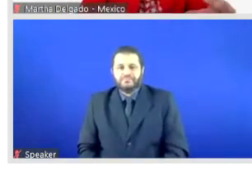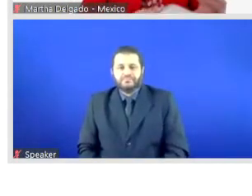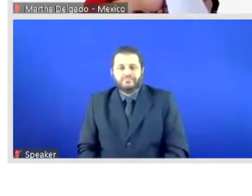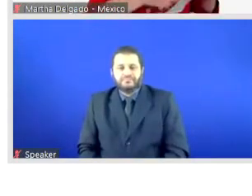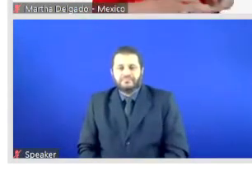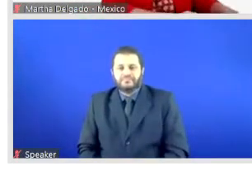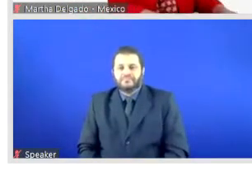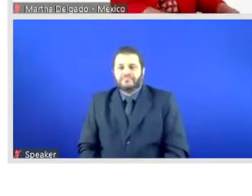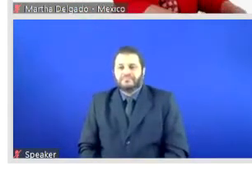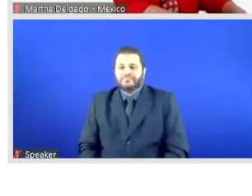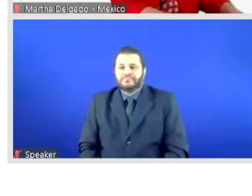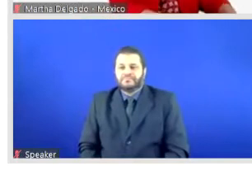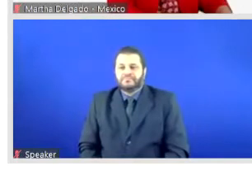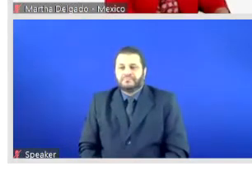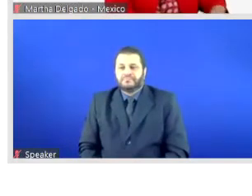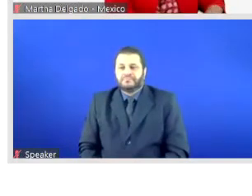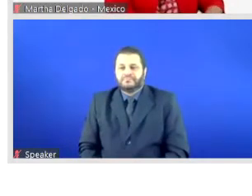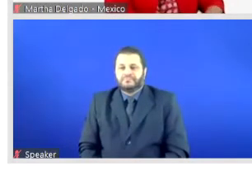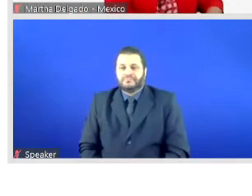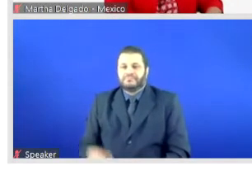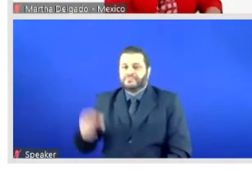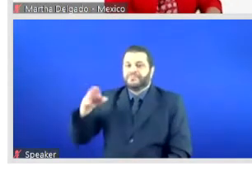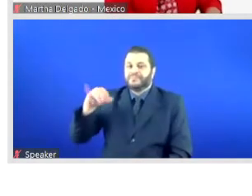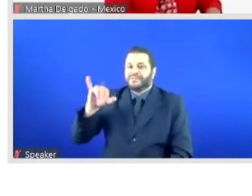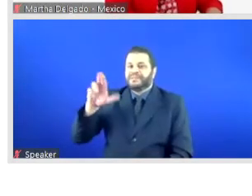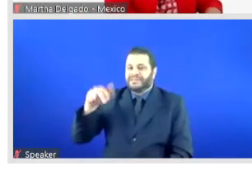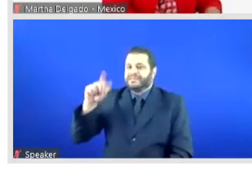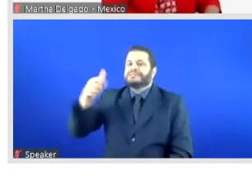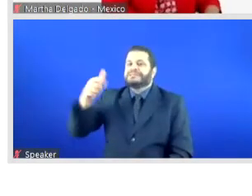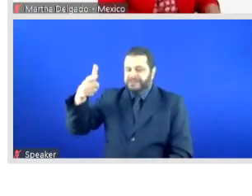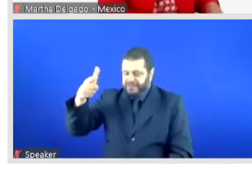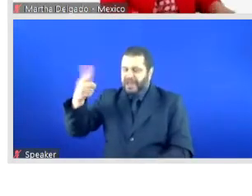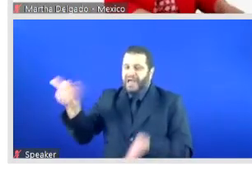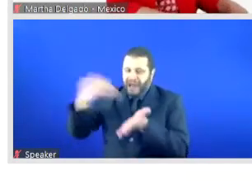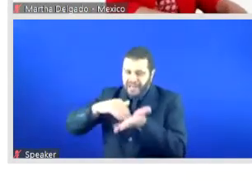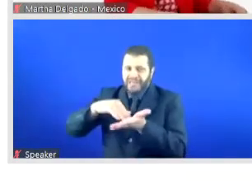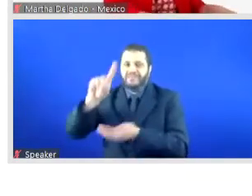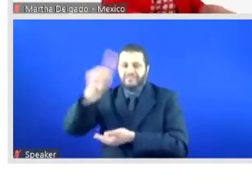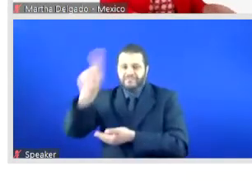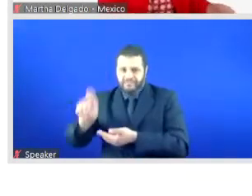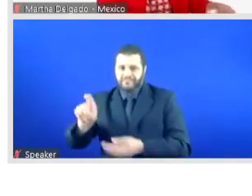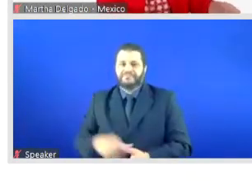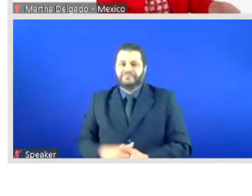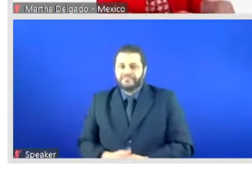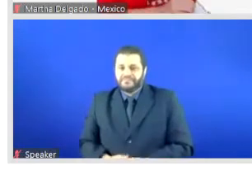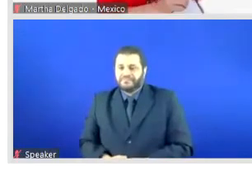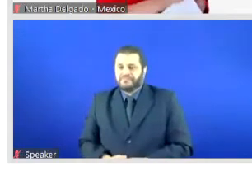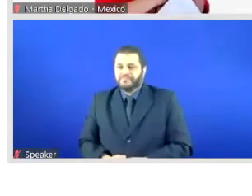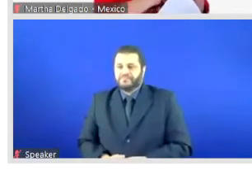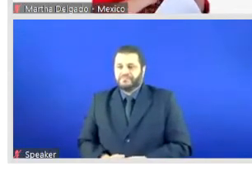about the different actors in this space and who should be at the